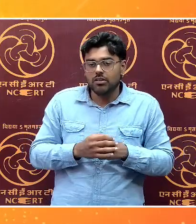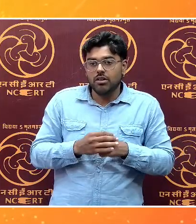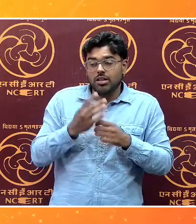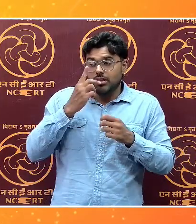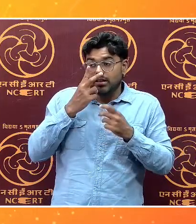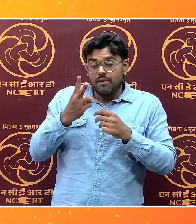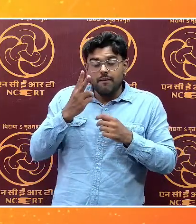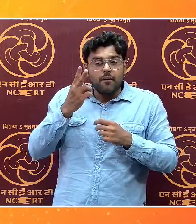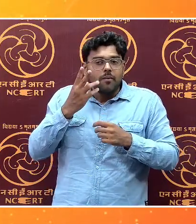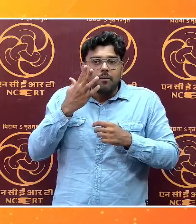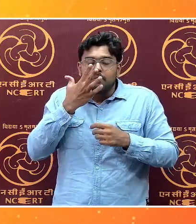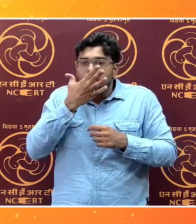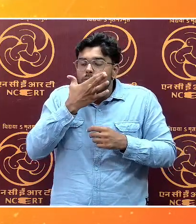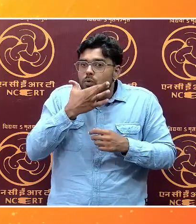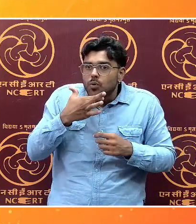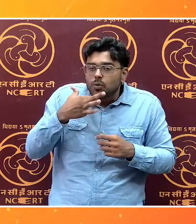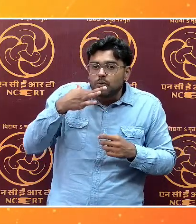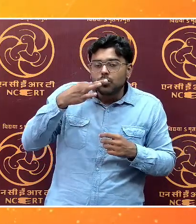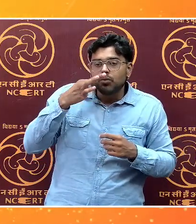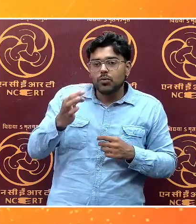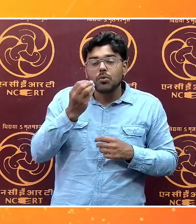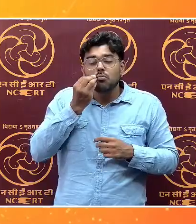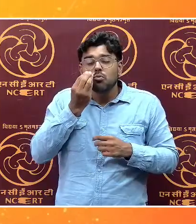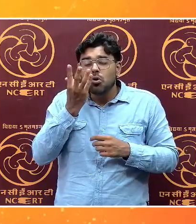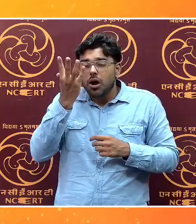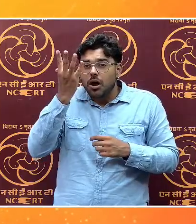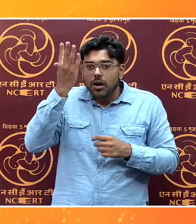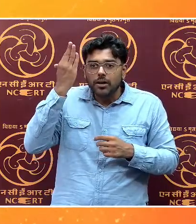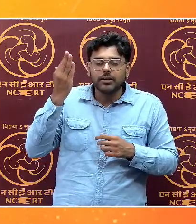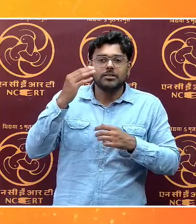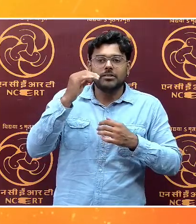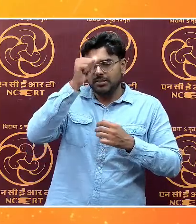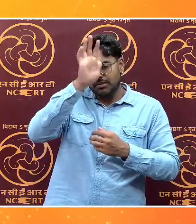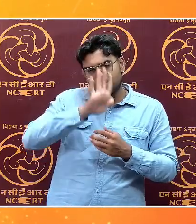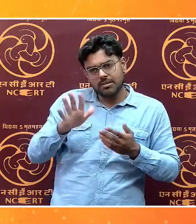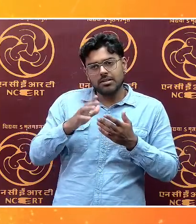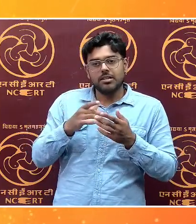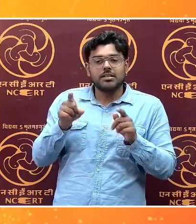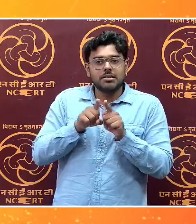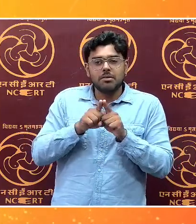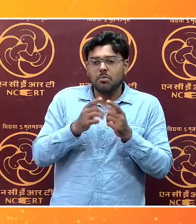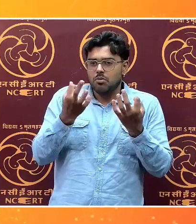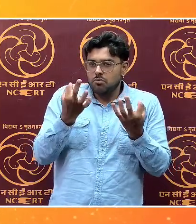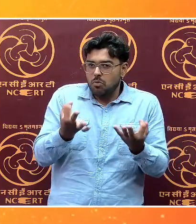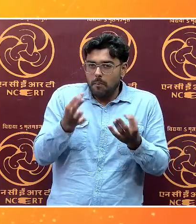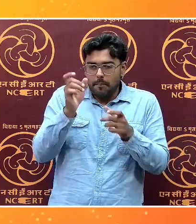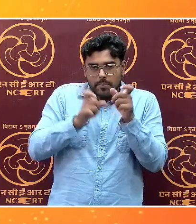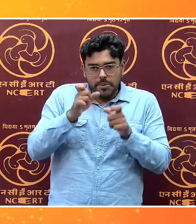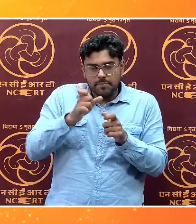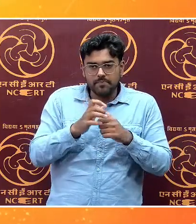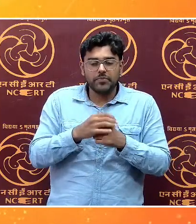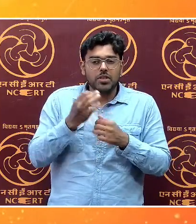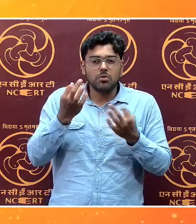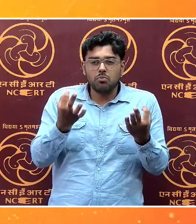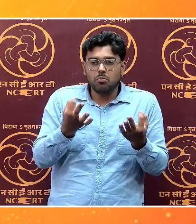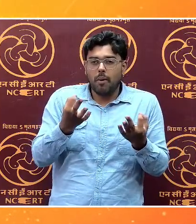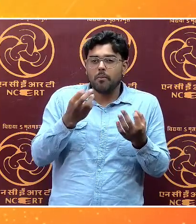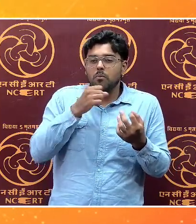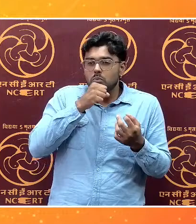the wisdom of the ancient sages of India, the Hmm. rishis, our ancient